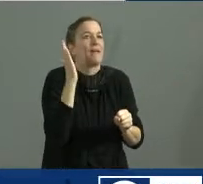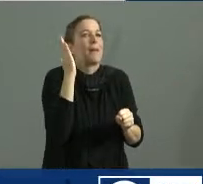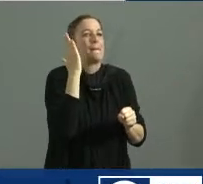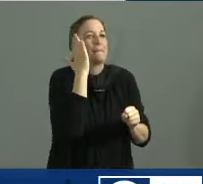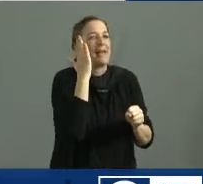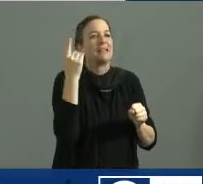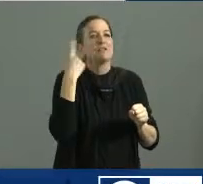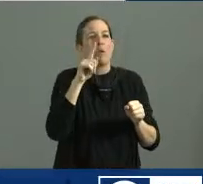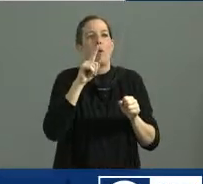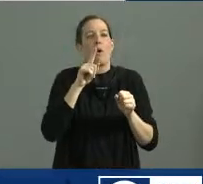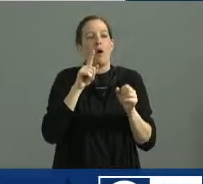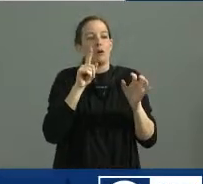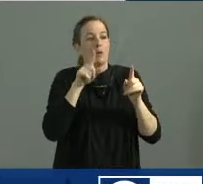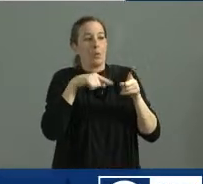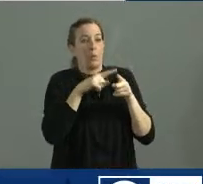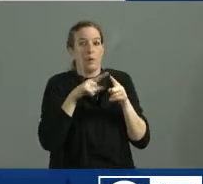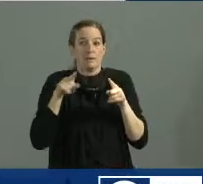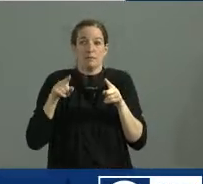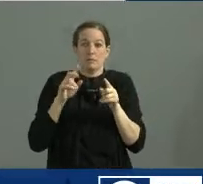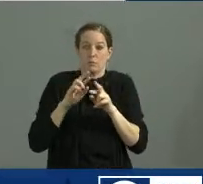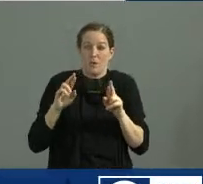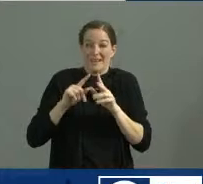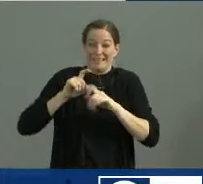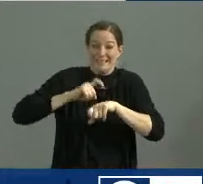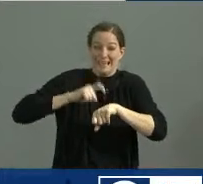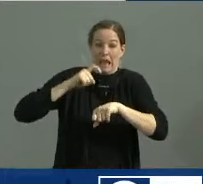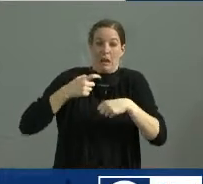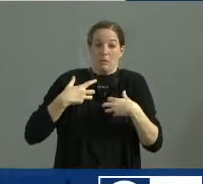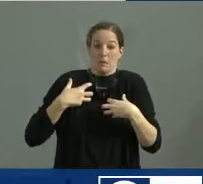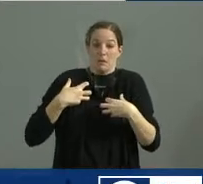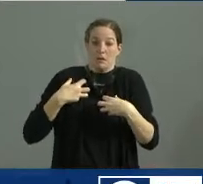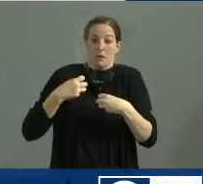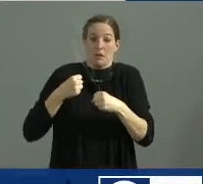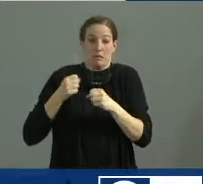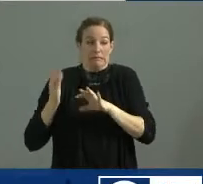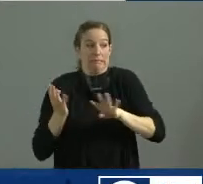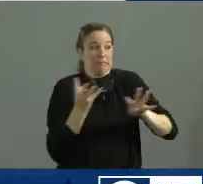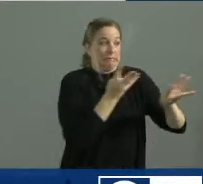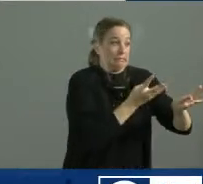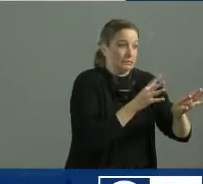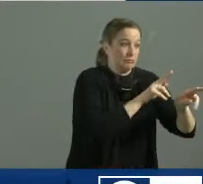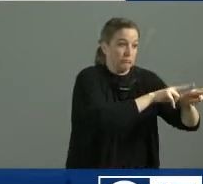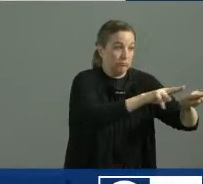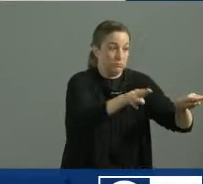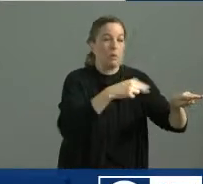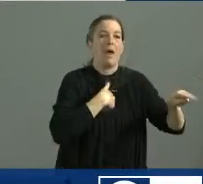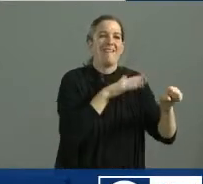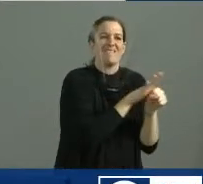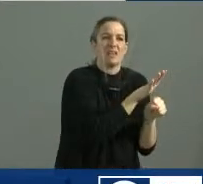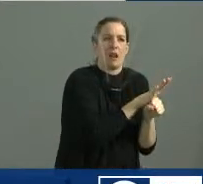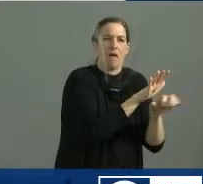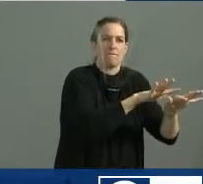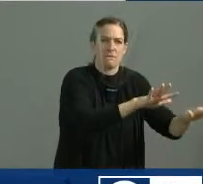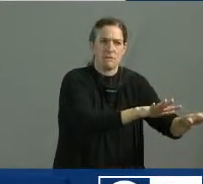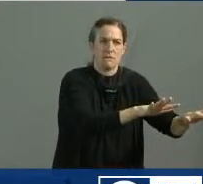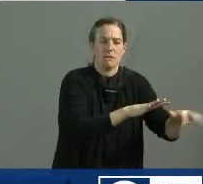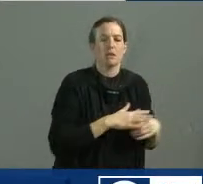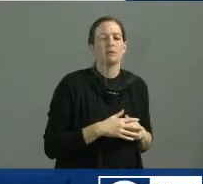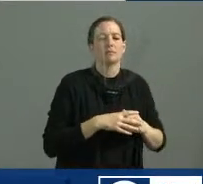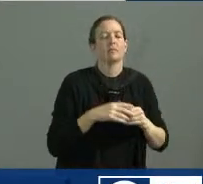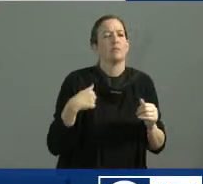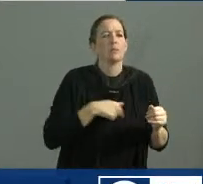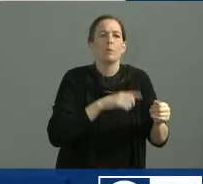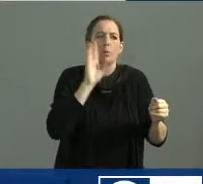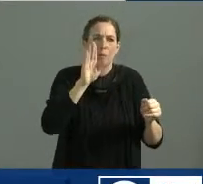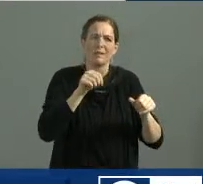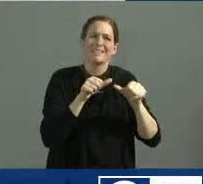that is what ultimately we landed on St. Luke's being after all of the discussions and all of the things that we did. So we